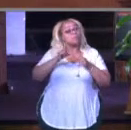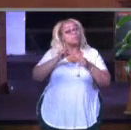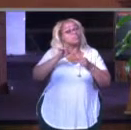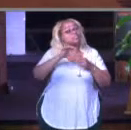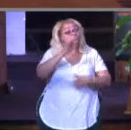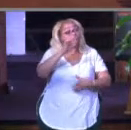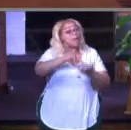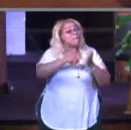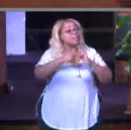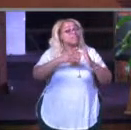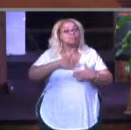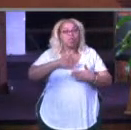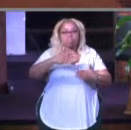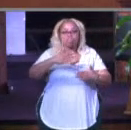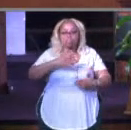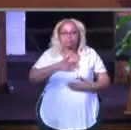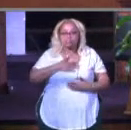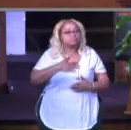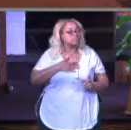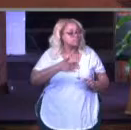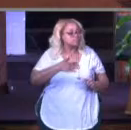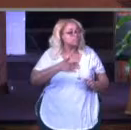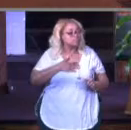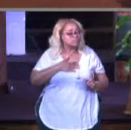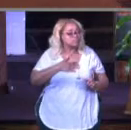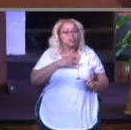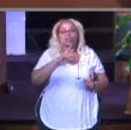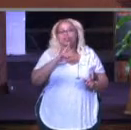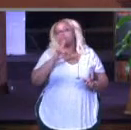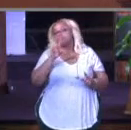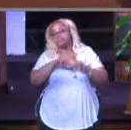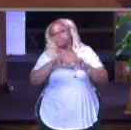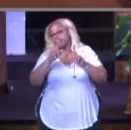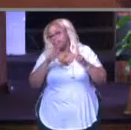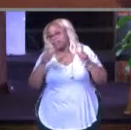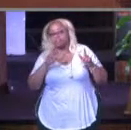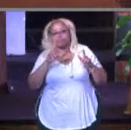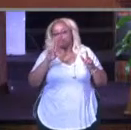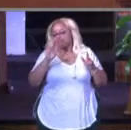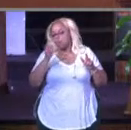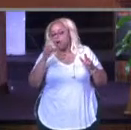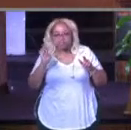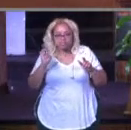spirit means breath. Ruach, pneuma.